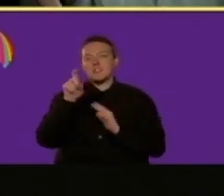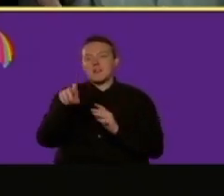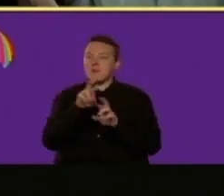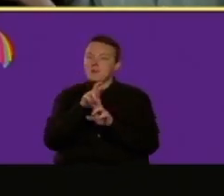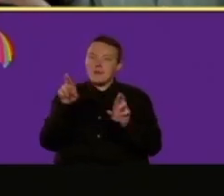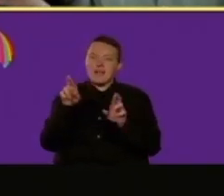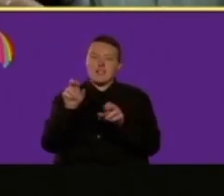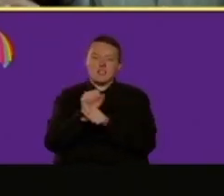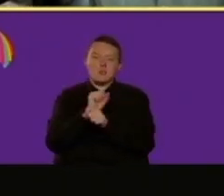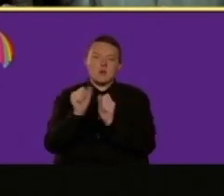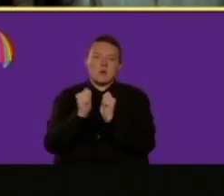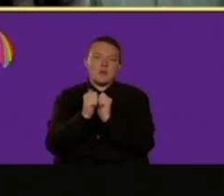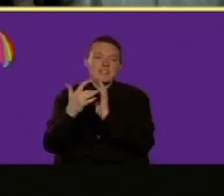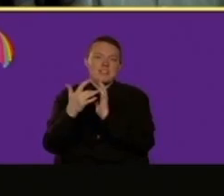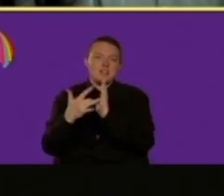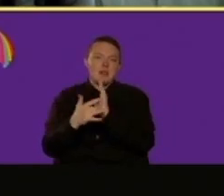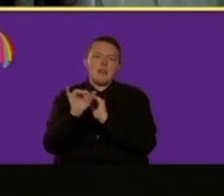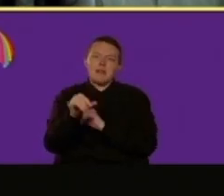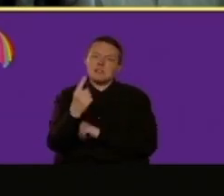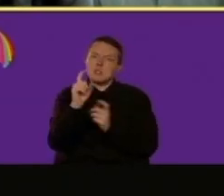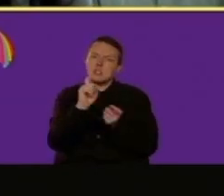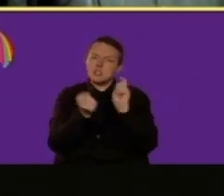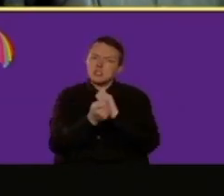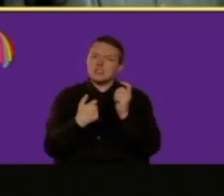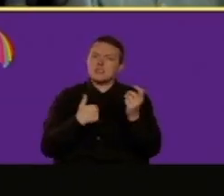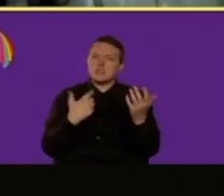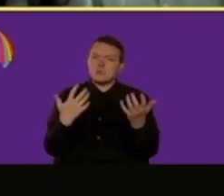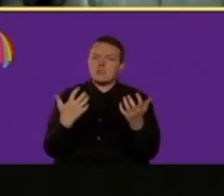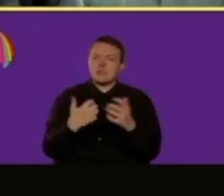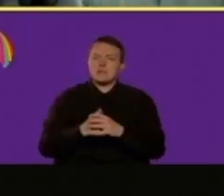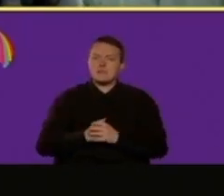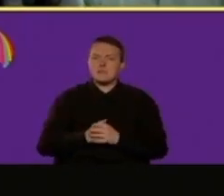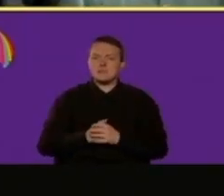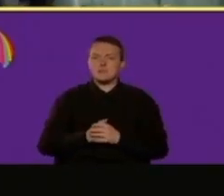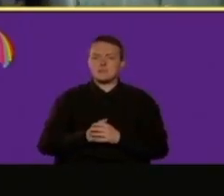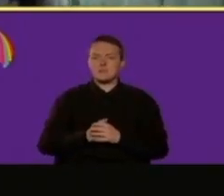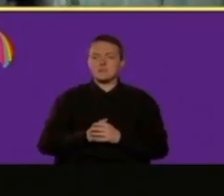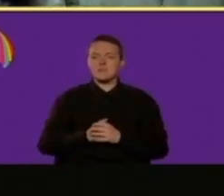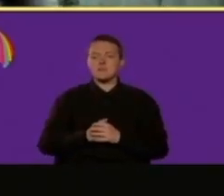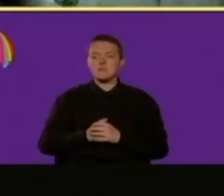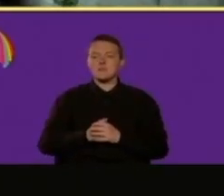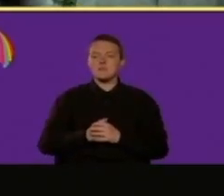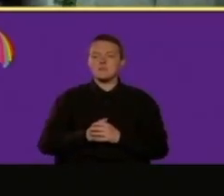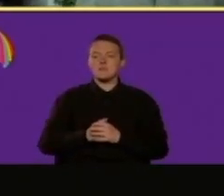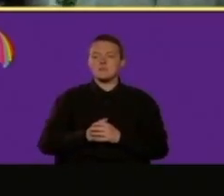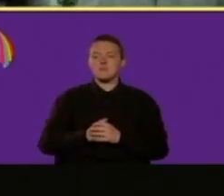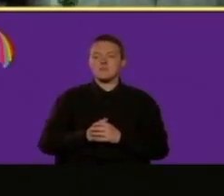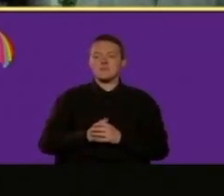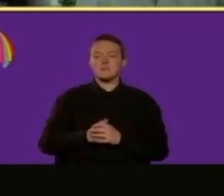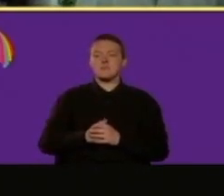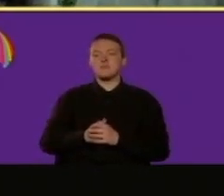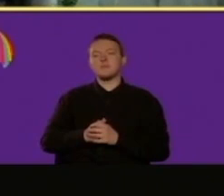the education of quality could be a system for everyone.